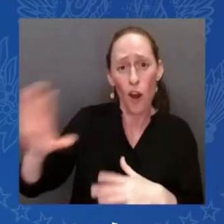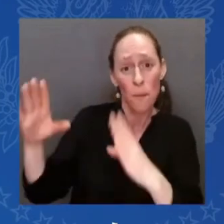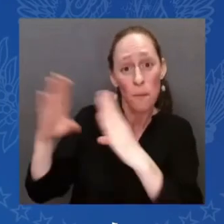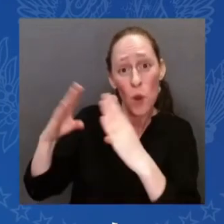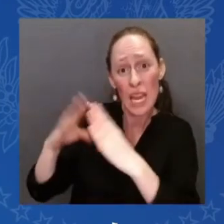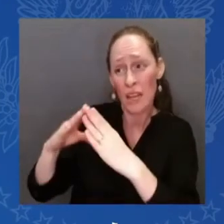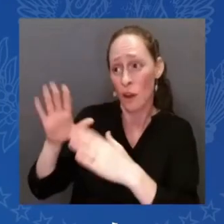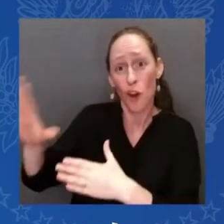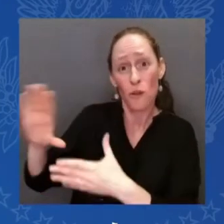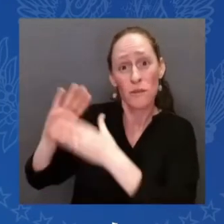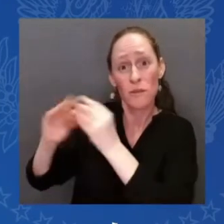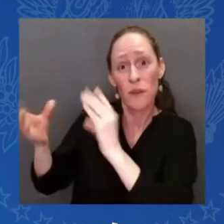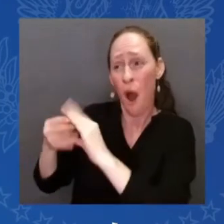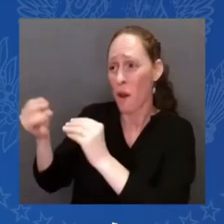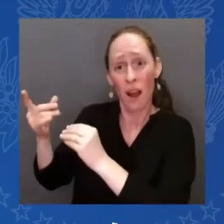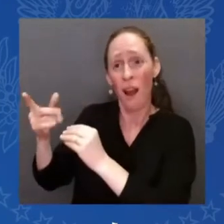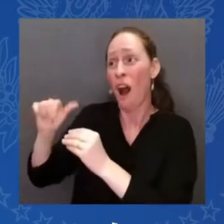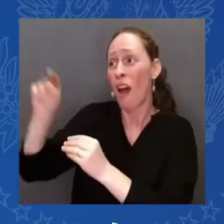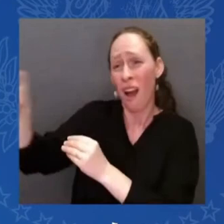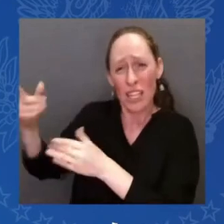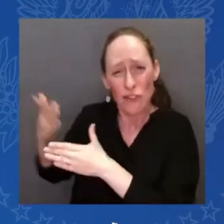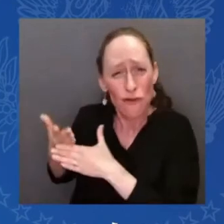women, especially Latinas,